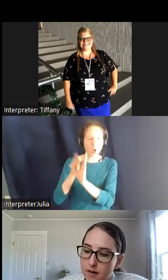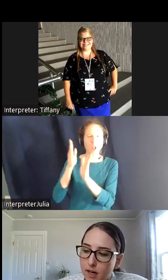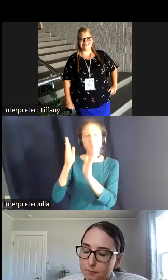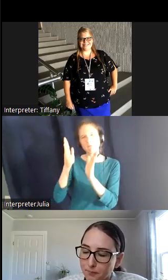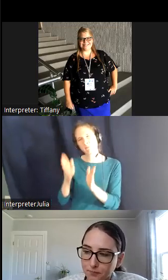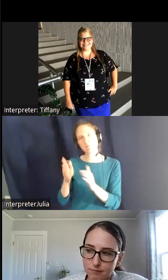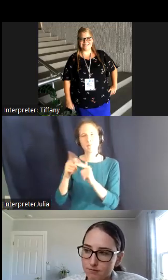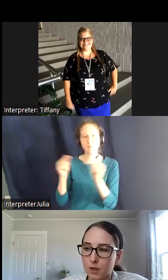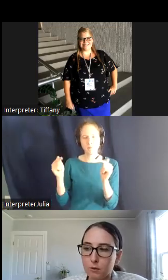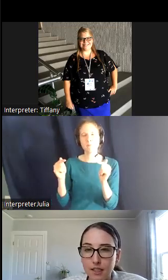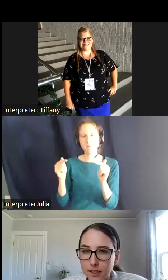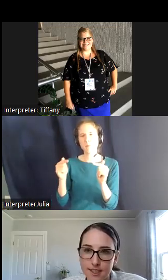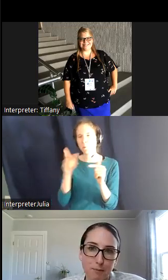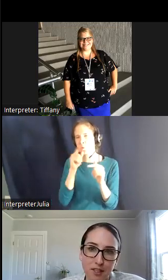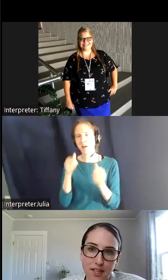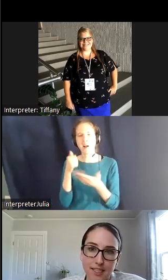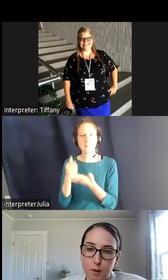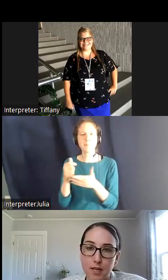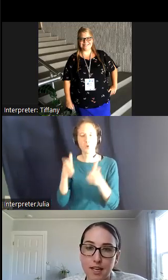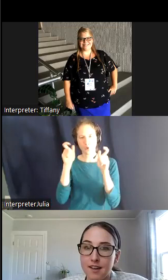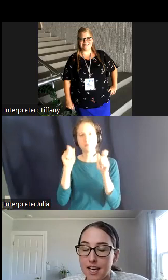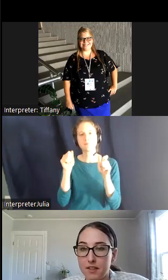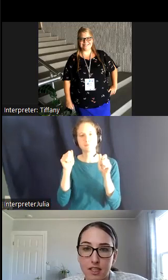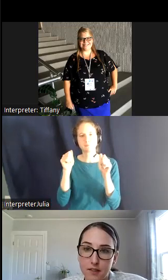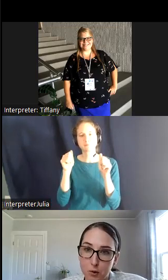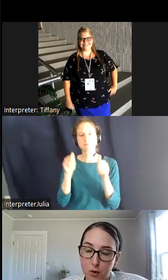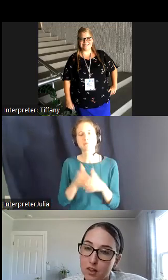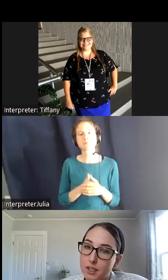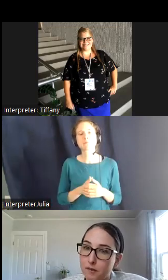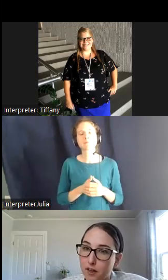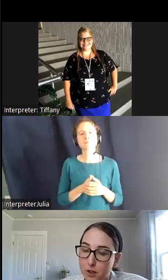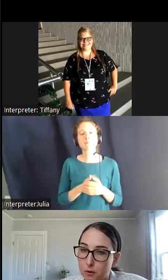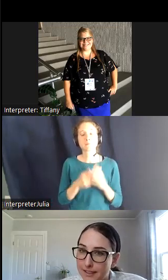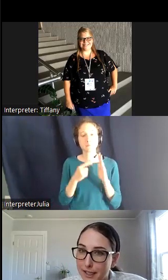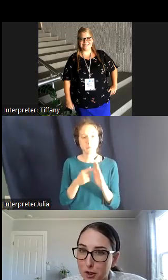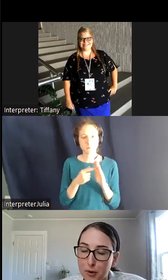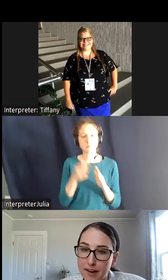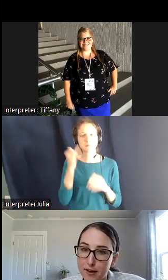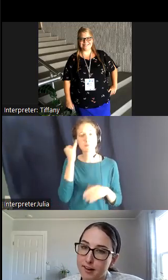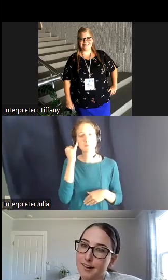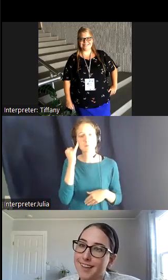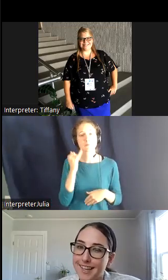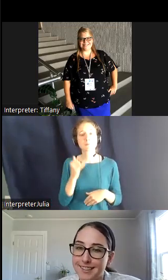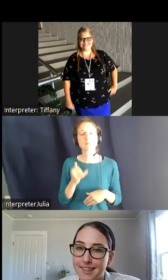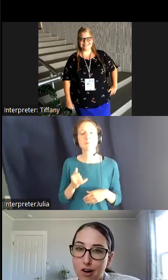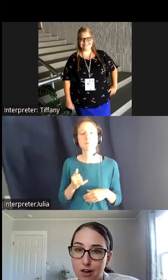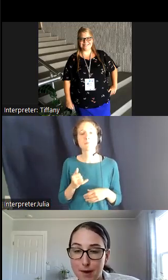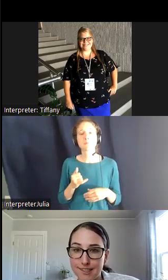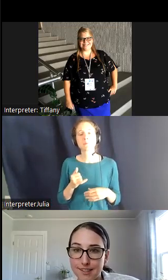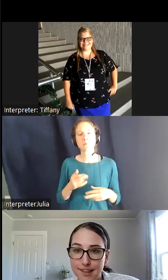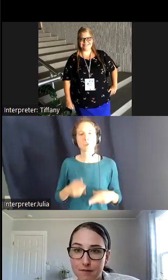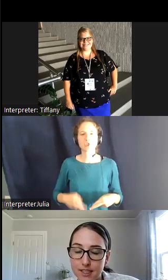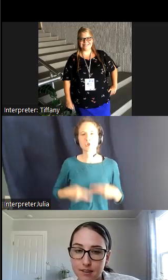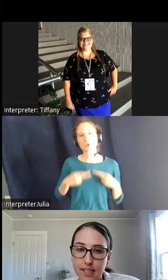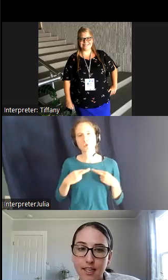appropriate time frame. A really clear example of this would be if an individual is referred to a residential provider and there aren't